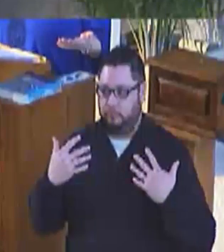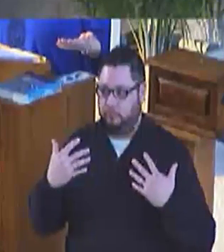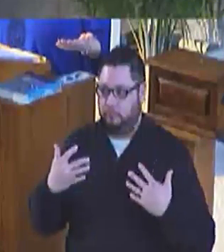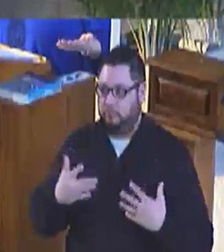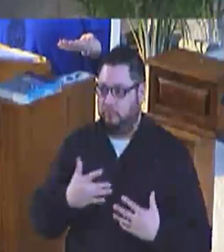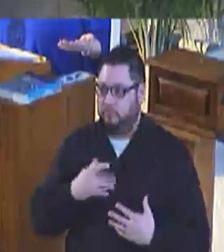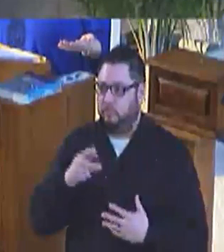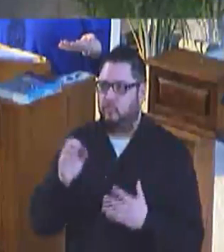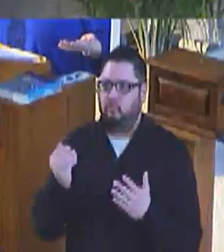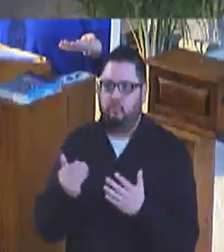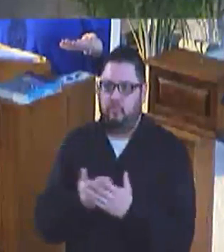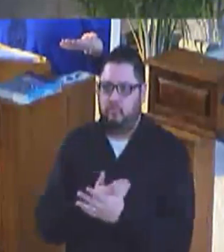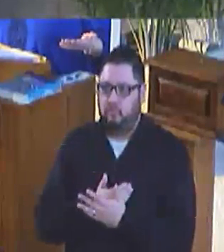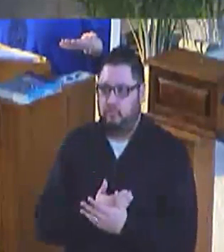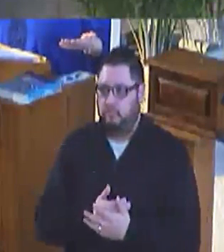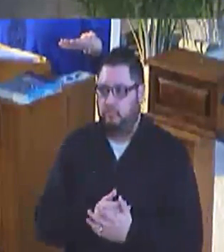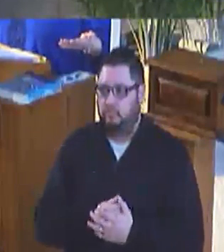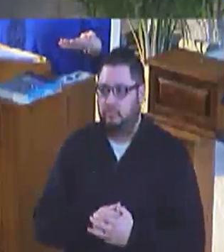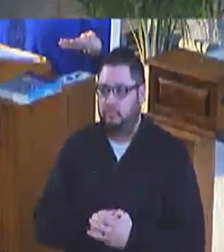and renewed.